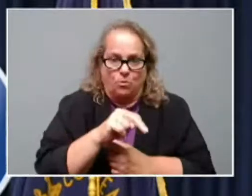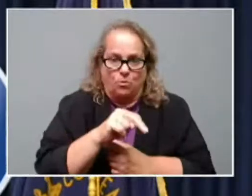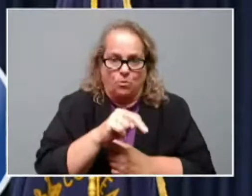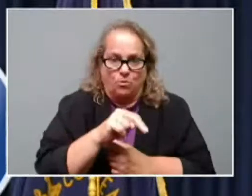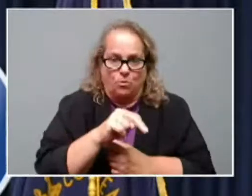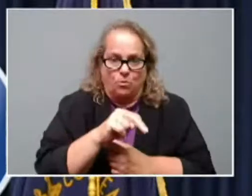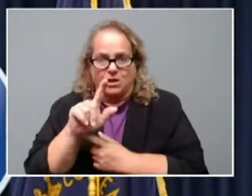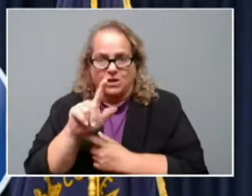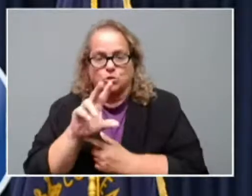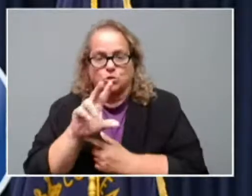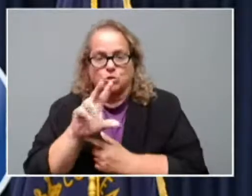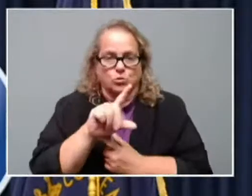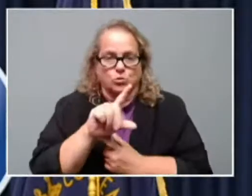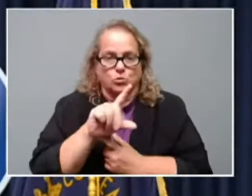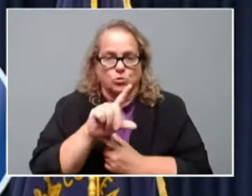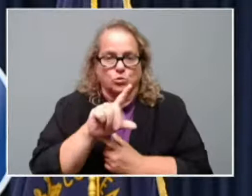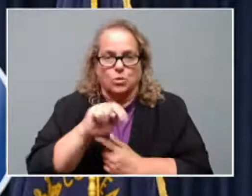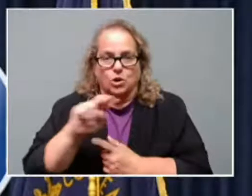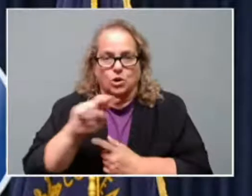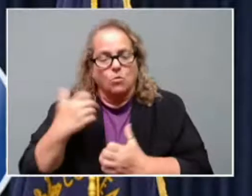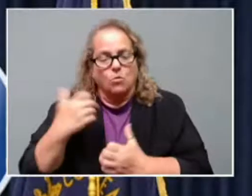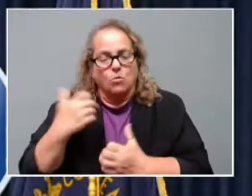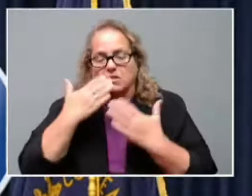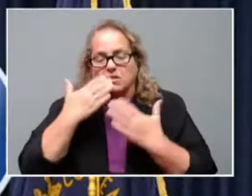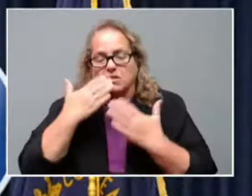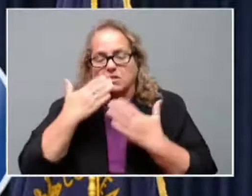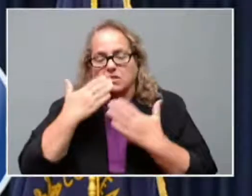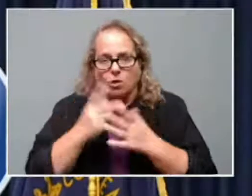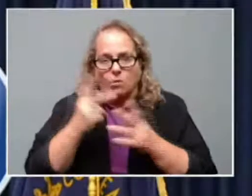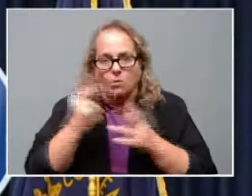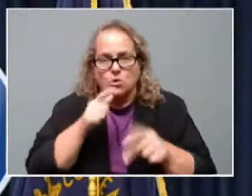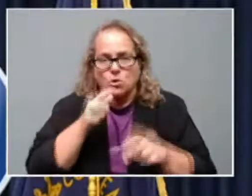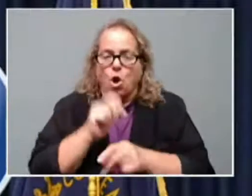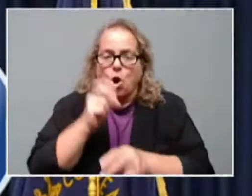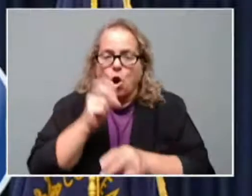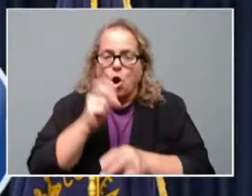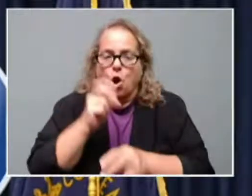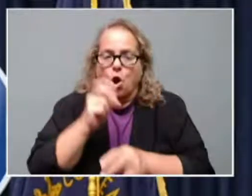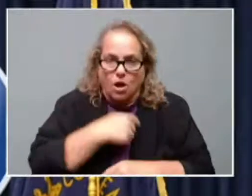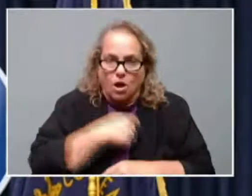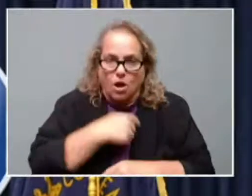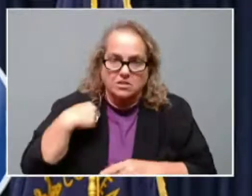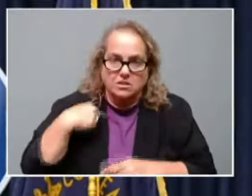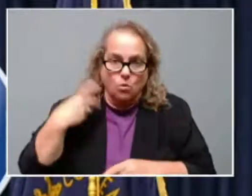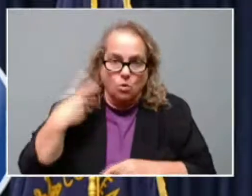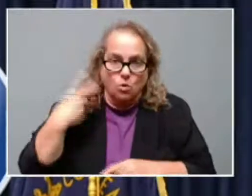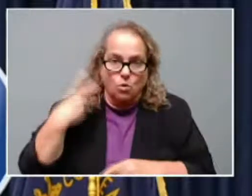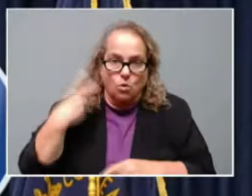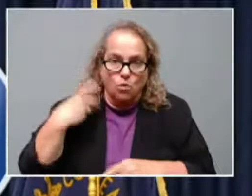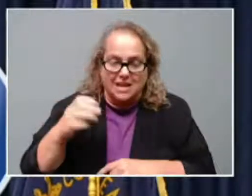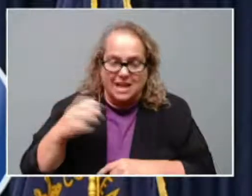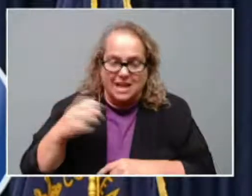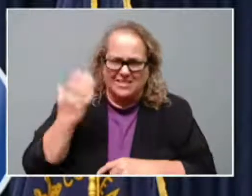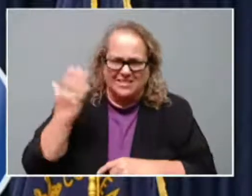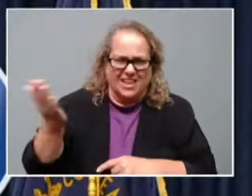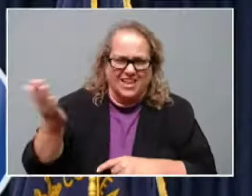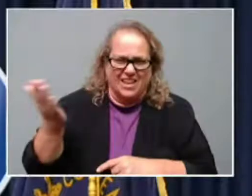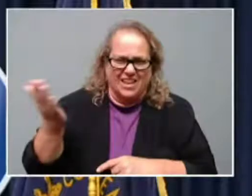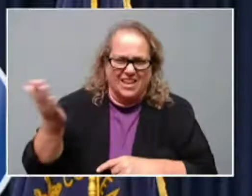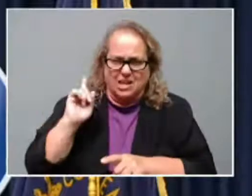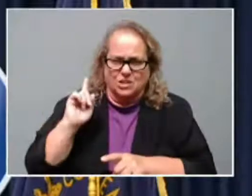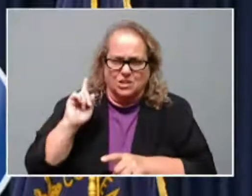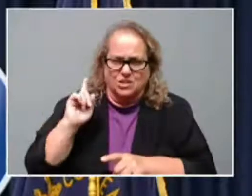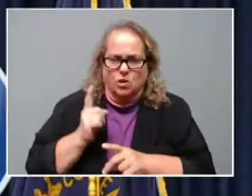worked hard for us. And I was just up there, last week or the week before, and all the